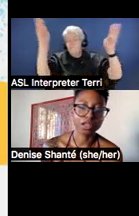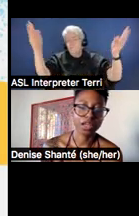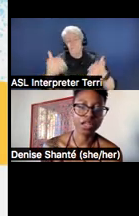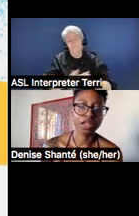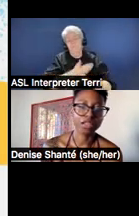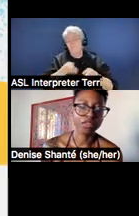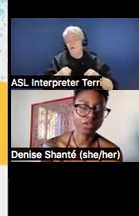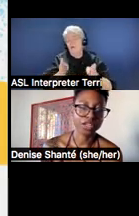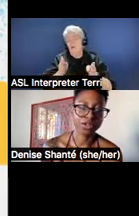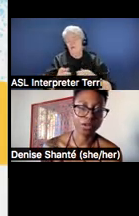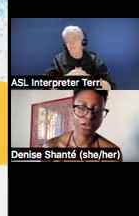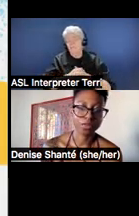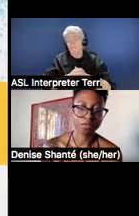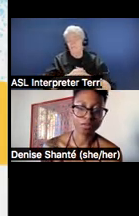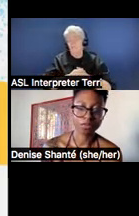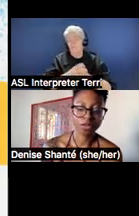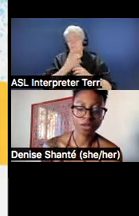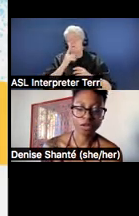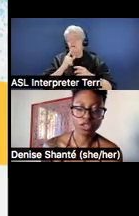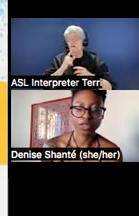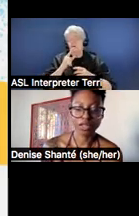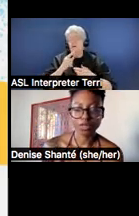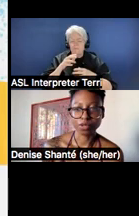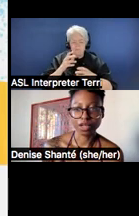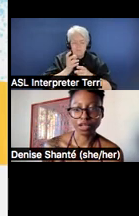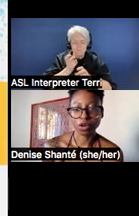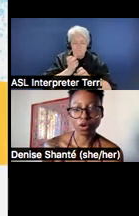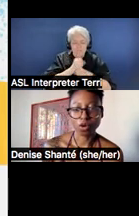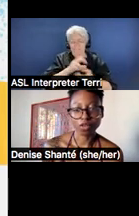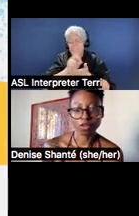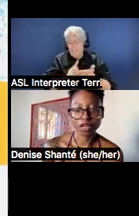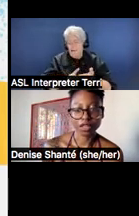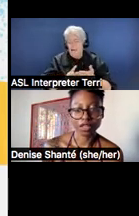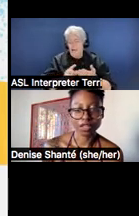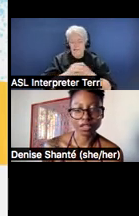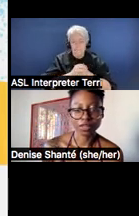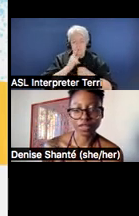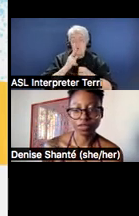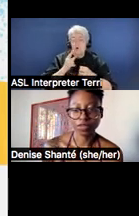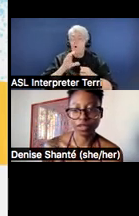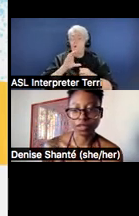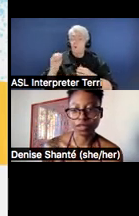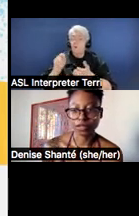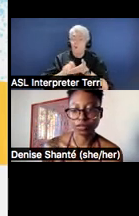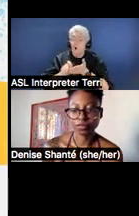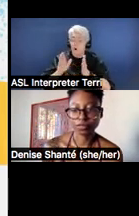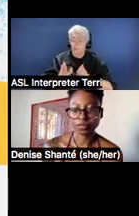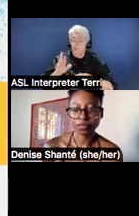design and collective liberation work. So I'd like to bring Cole Arthur Riley into this space with